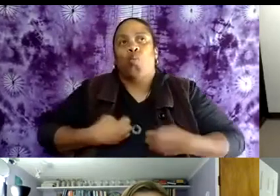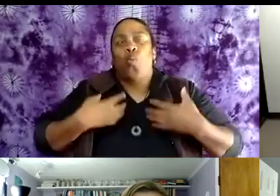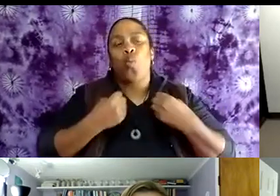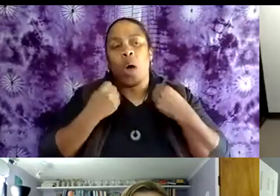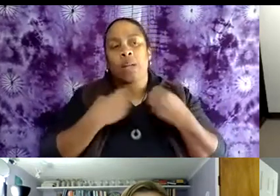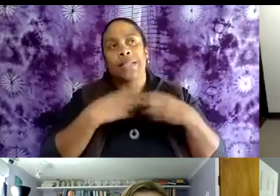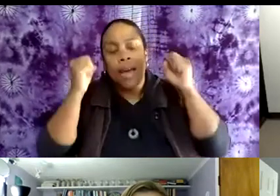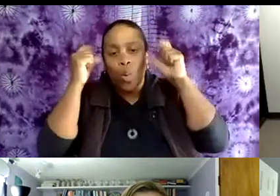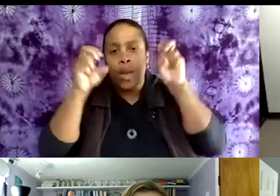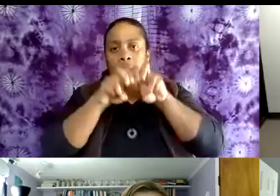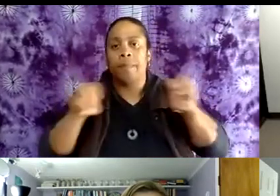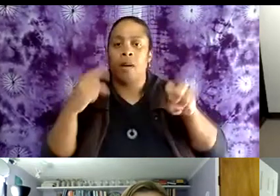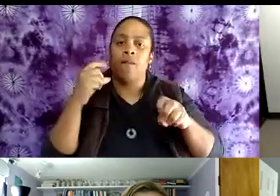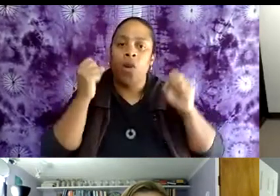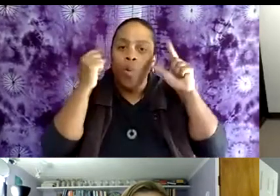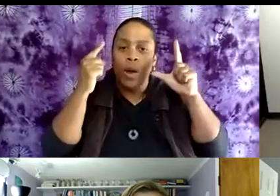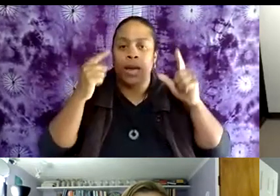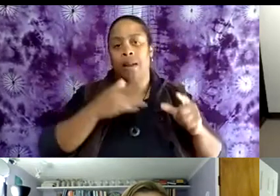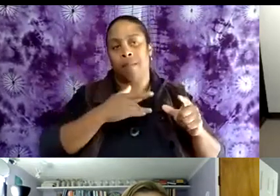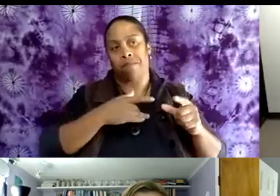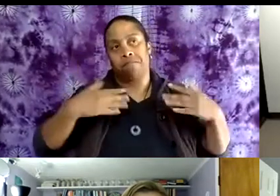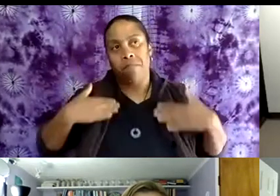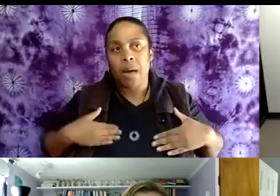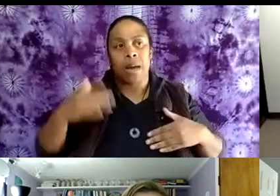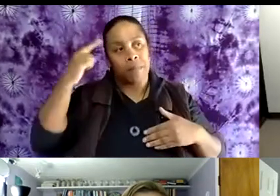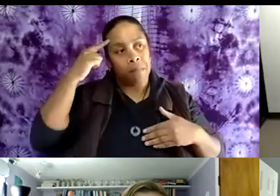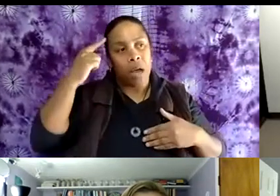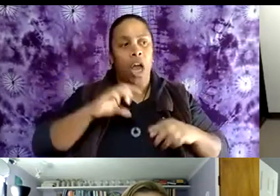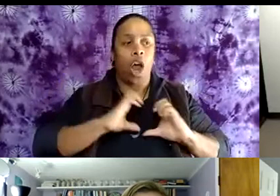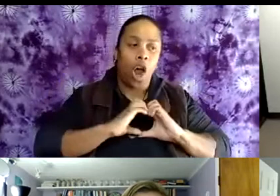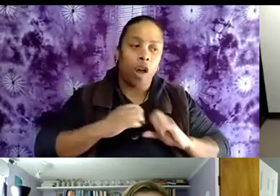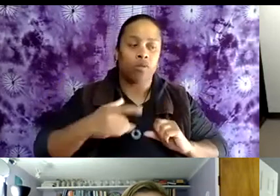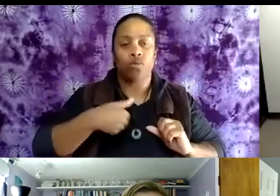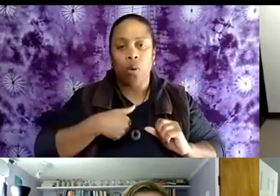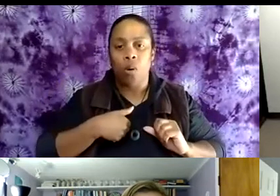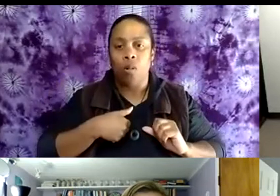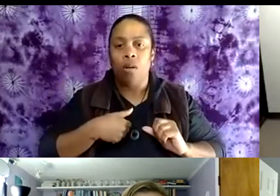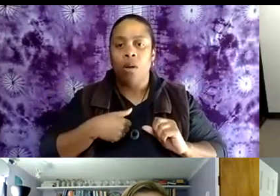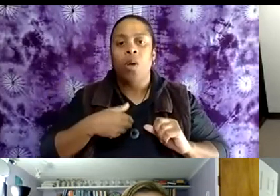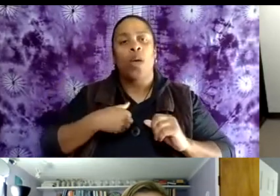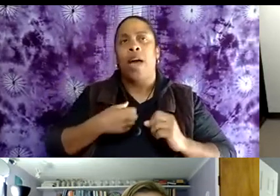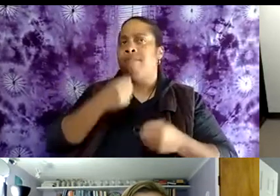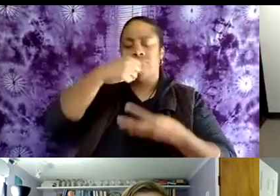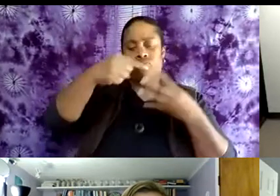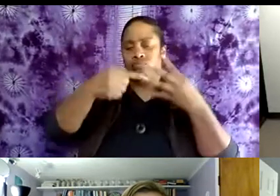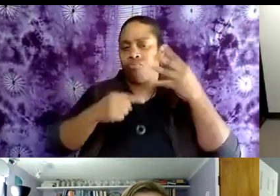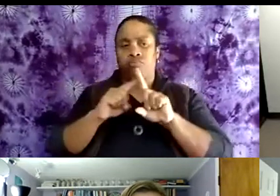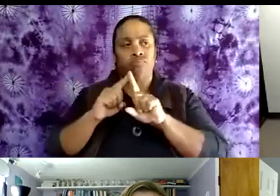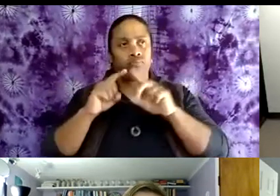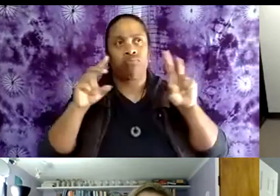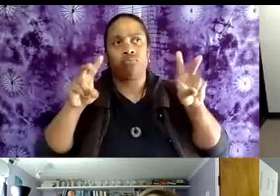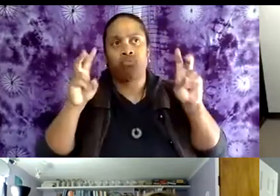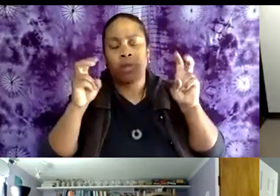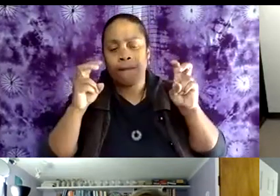and Soul. We have events throughout the Northwest. Sometime again, we will. And we have lots of events online. Today is our